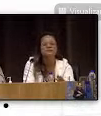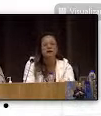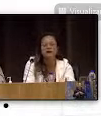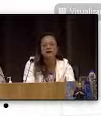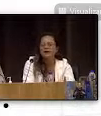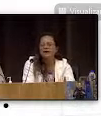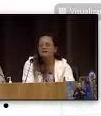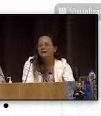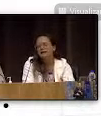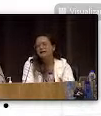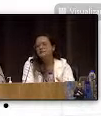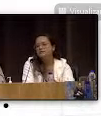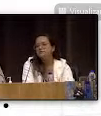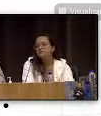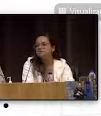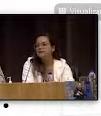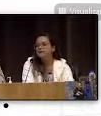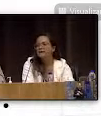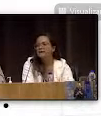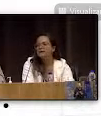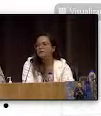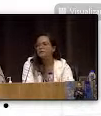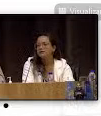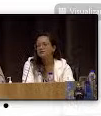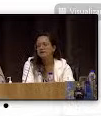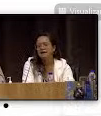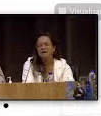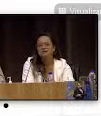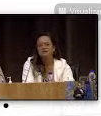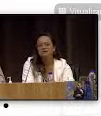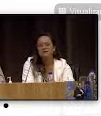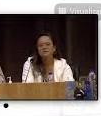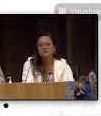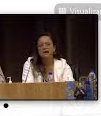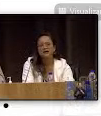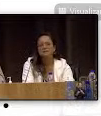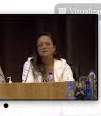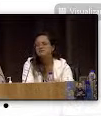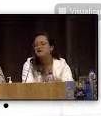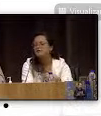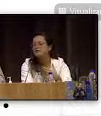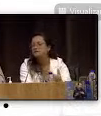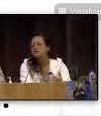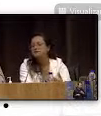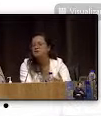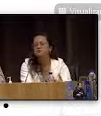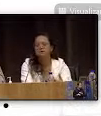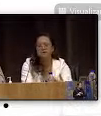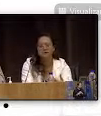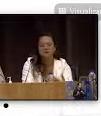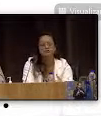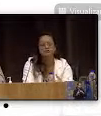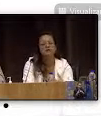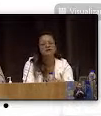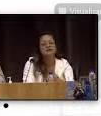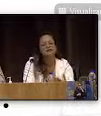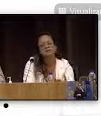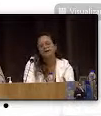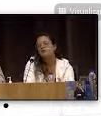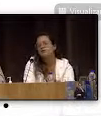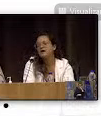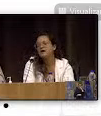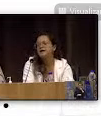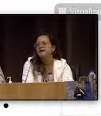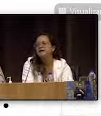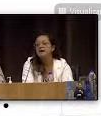and those who stayed longer, hospitalized, we should not forget to mention there was